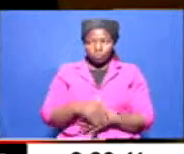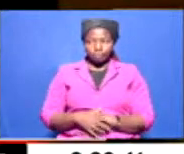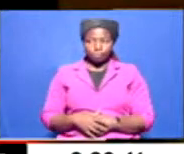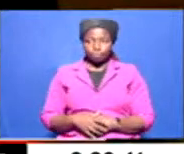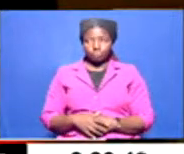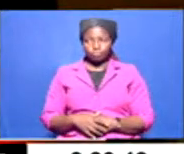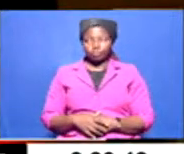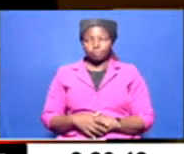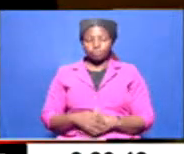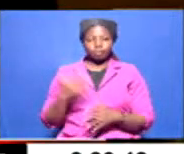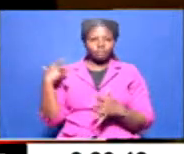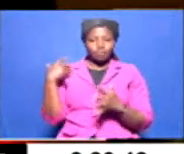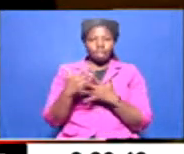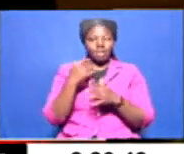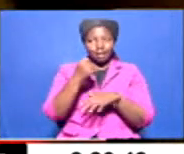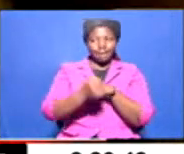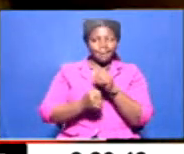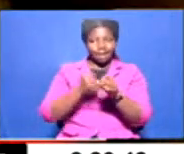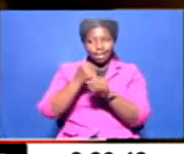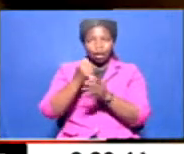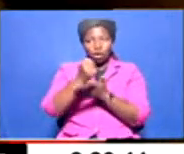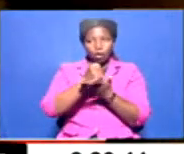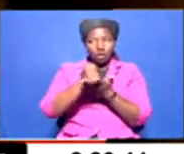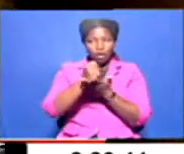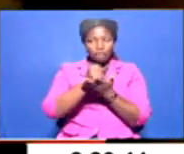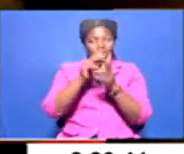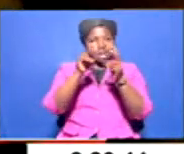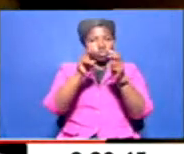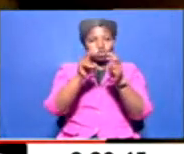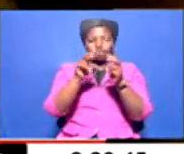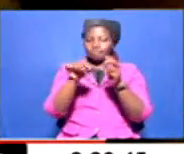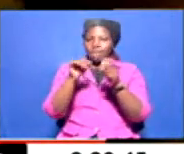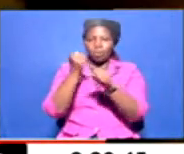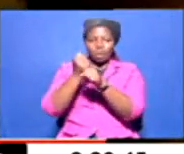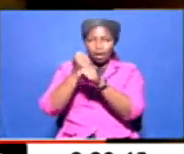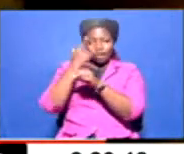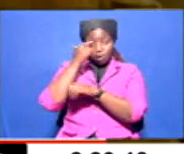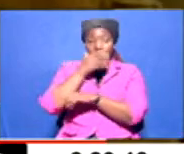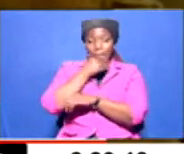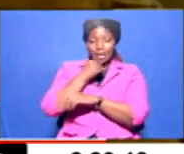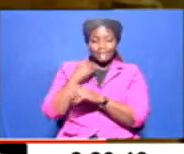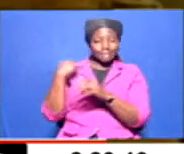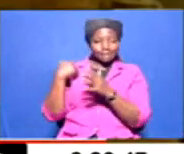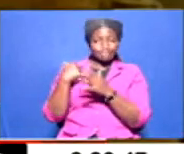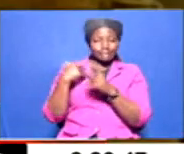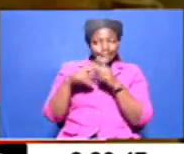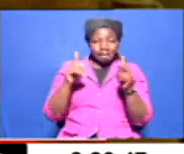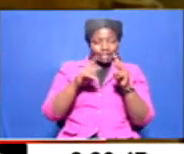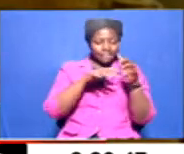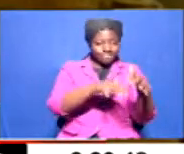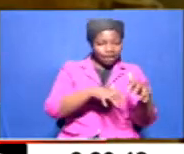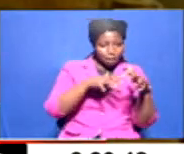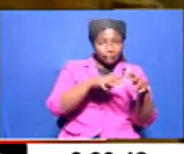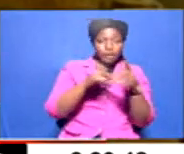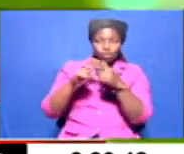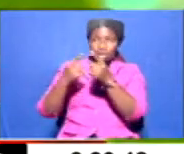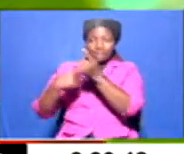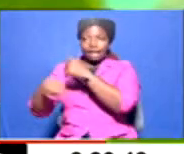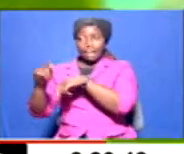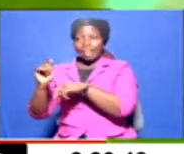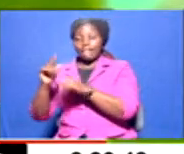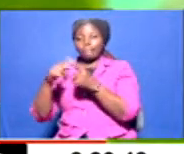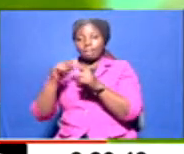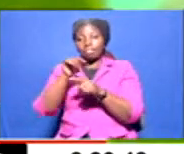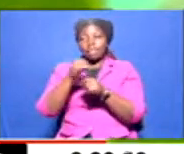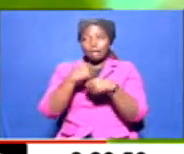For decades, coffee matters have been a preserve of men, right from farming to marketing. This has seen the number of